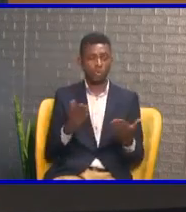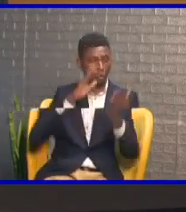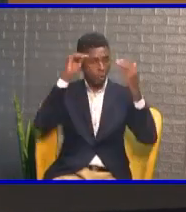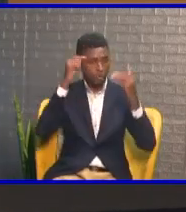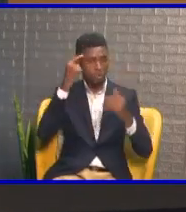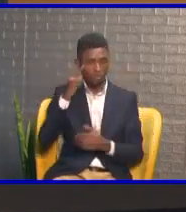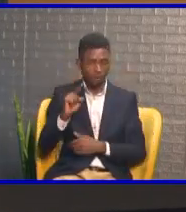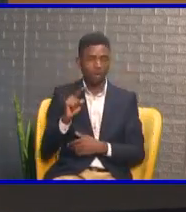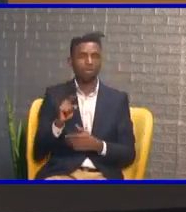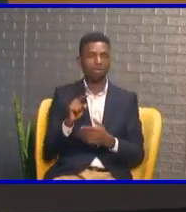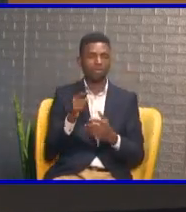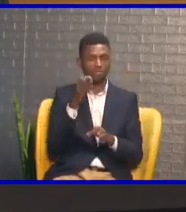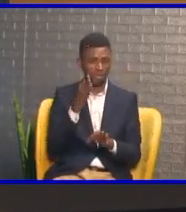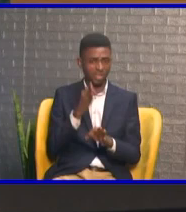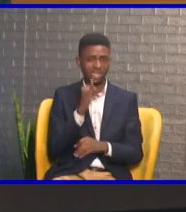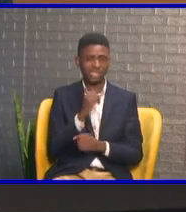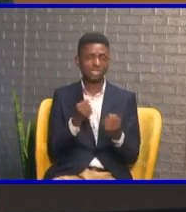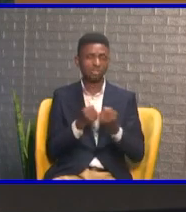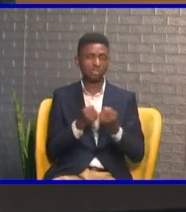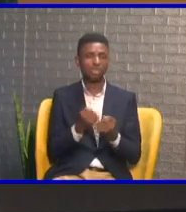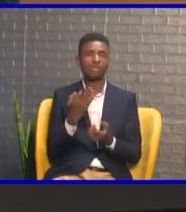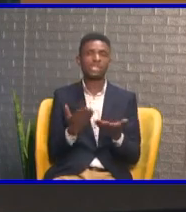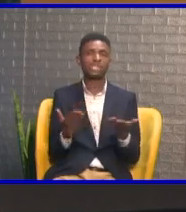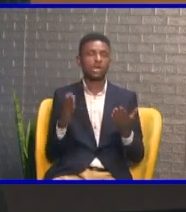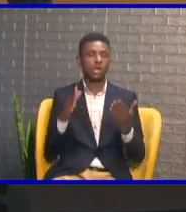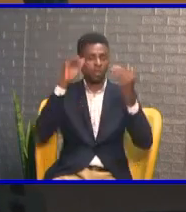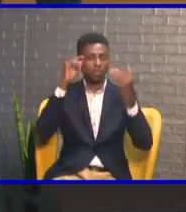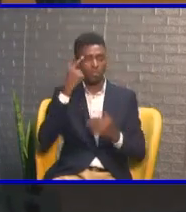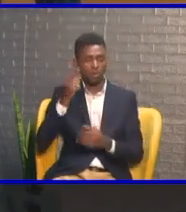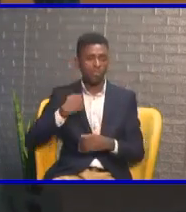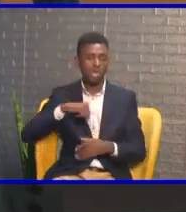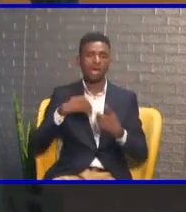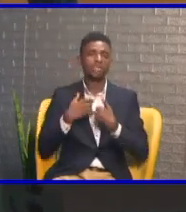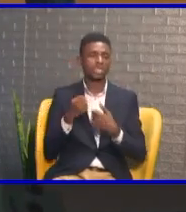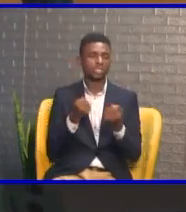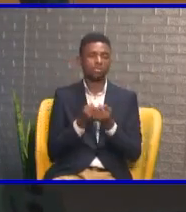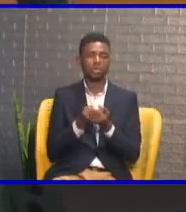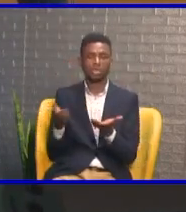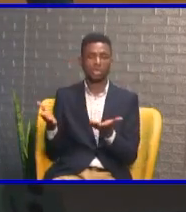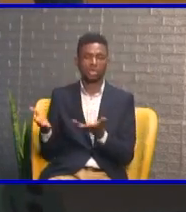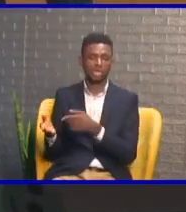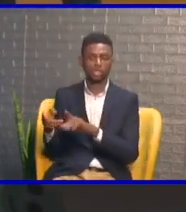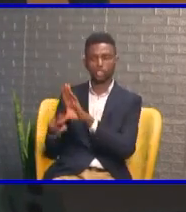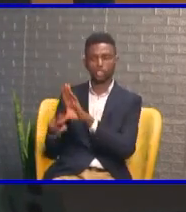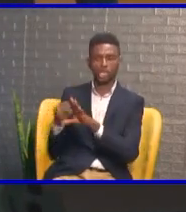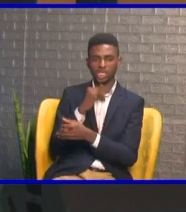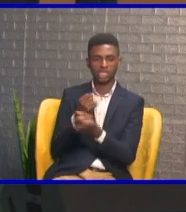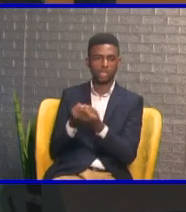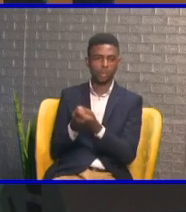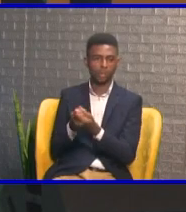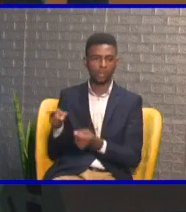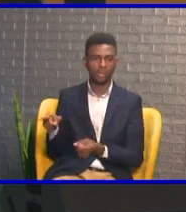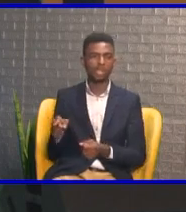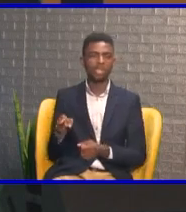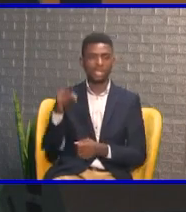Or faith is the support of things hoped for. All right? So we have a support here. This chair is a support. All right? And then he's going